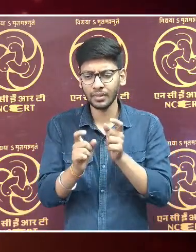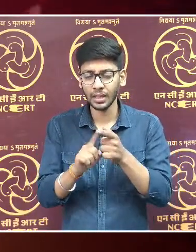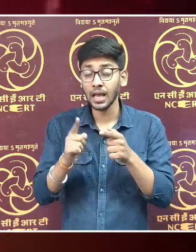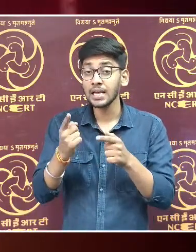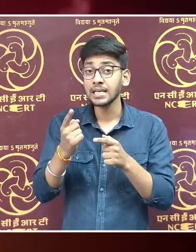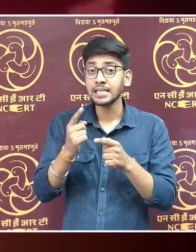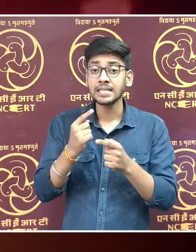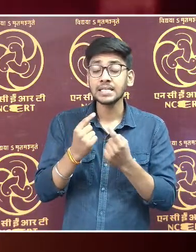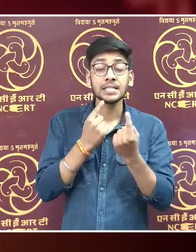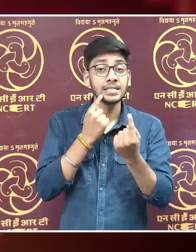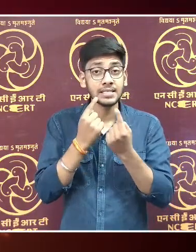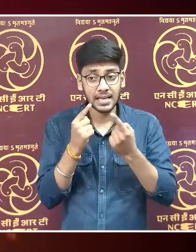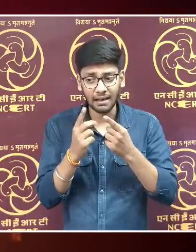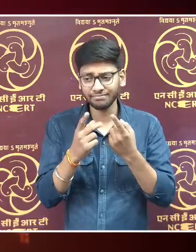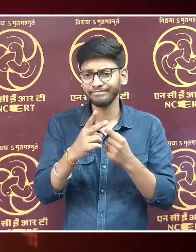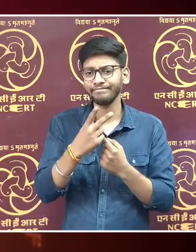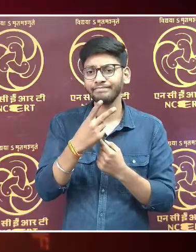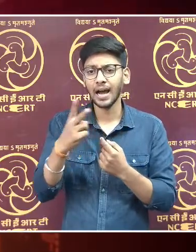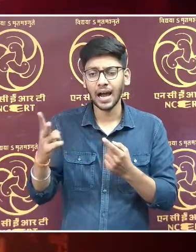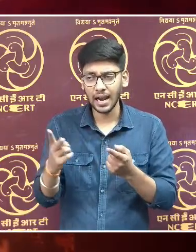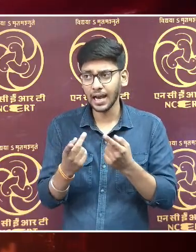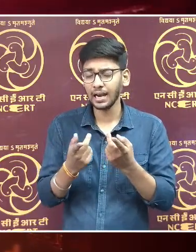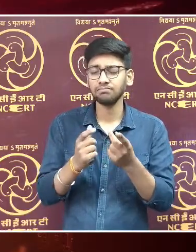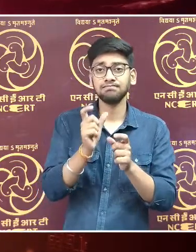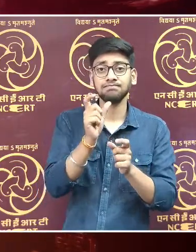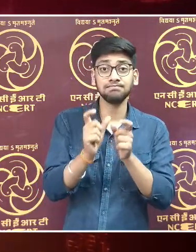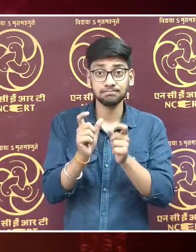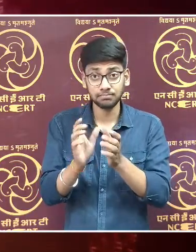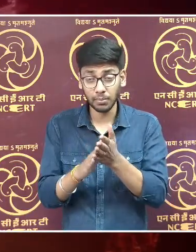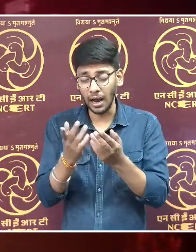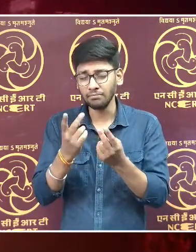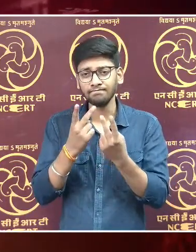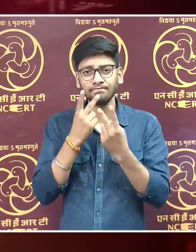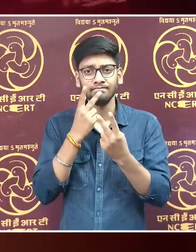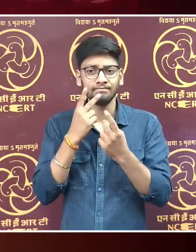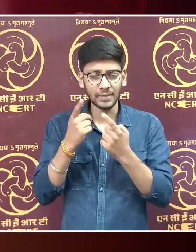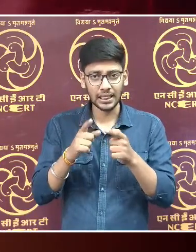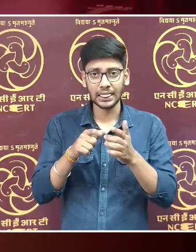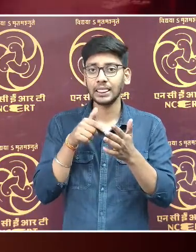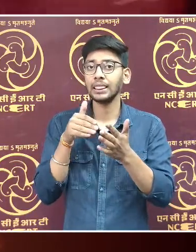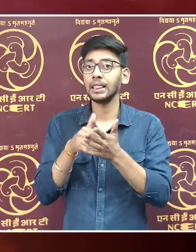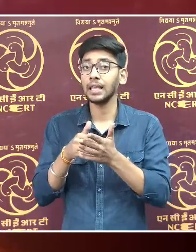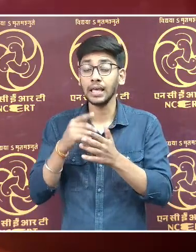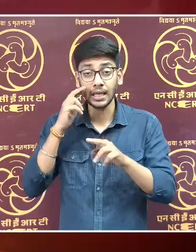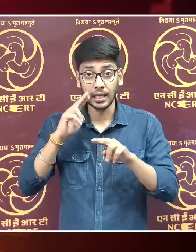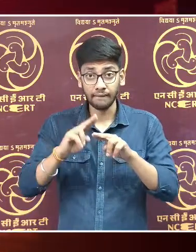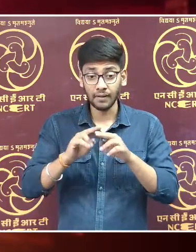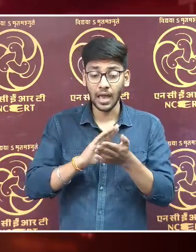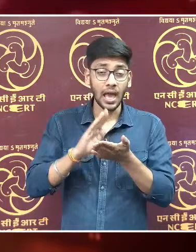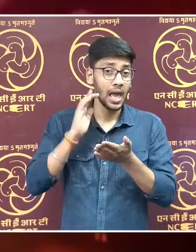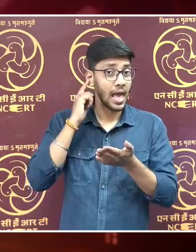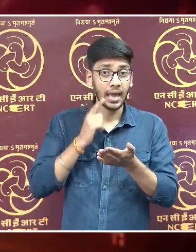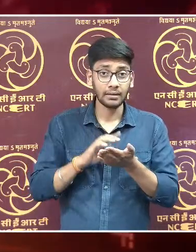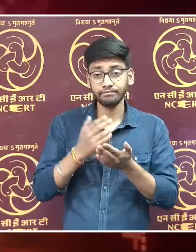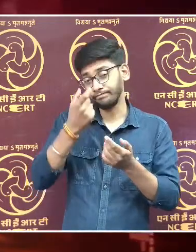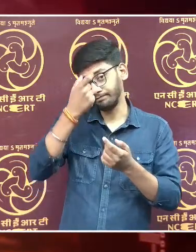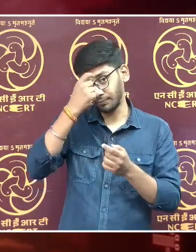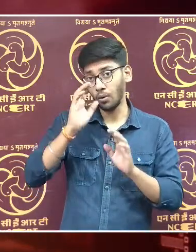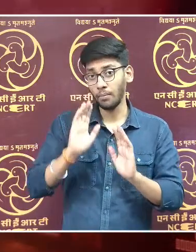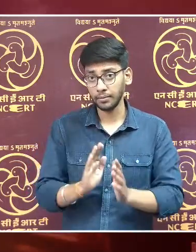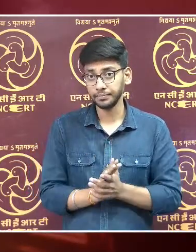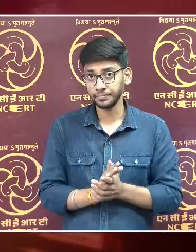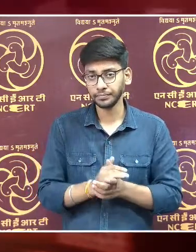the other signs and symptoms, not just only the external ear deformity to tell the child has a hearing problem or not. So Yes. we have